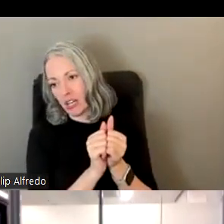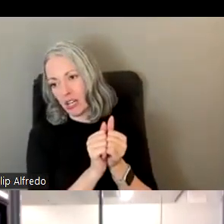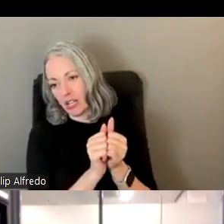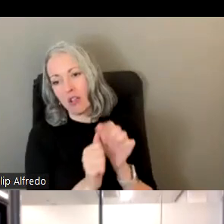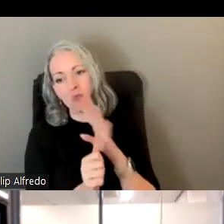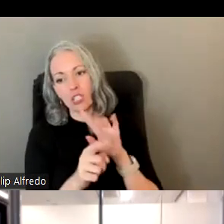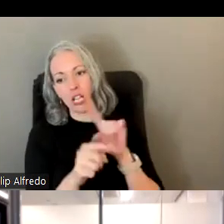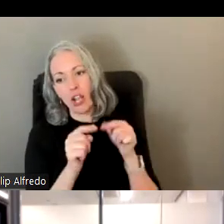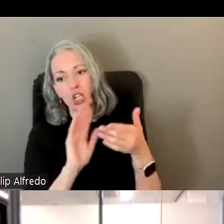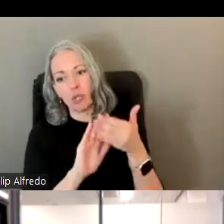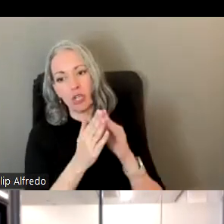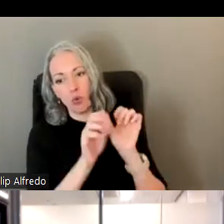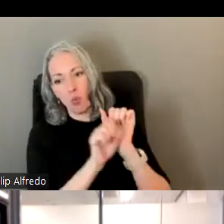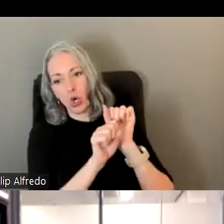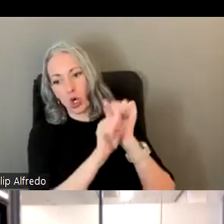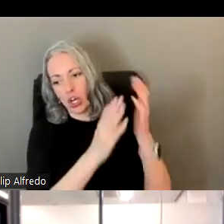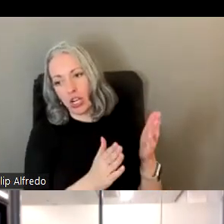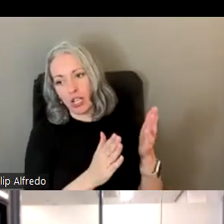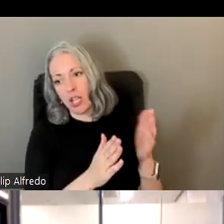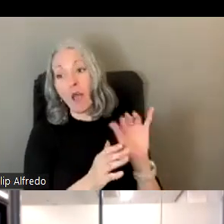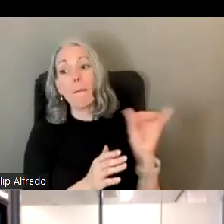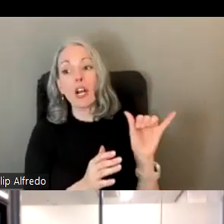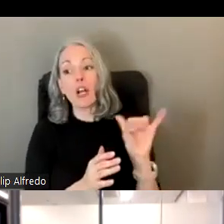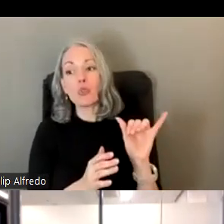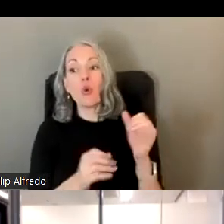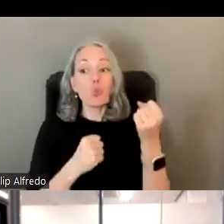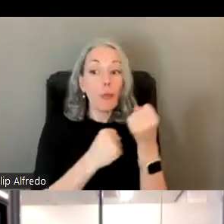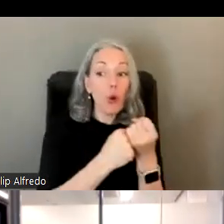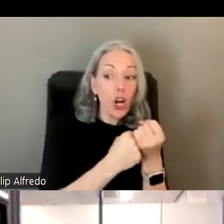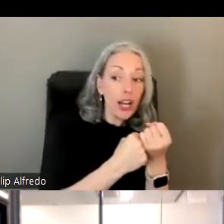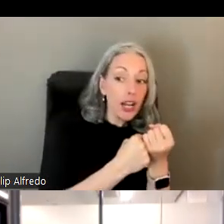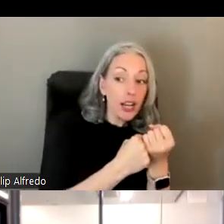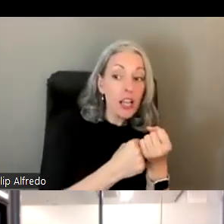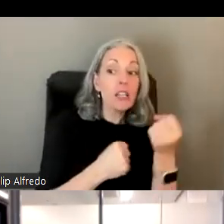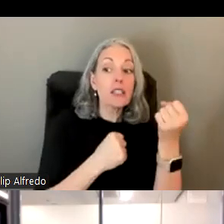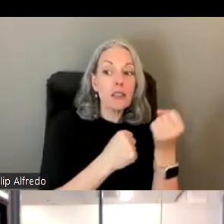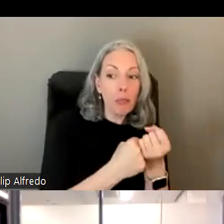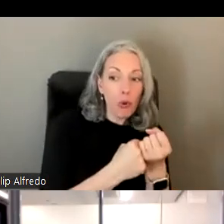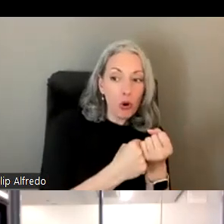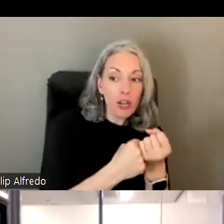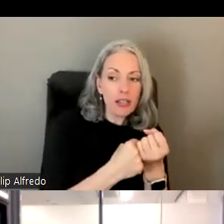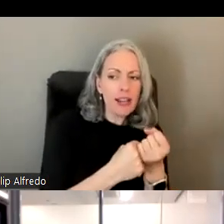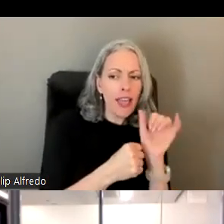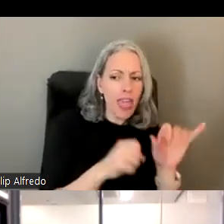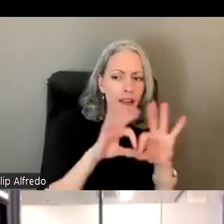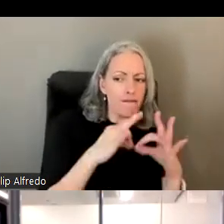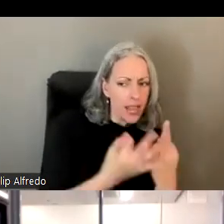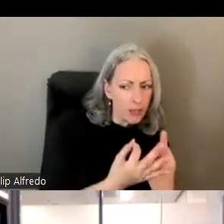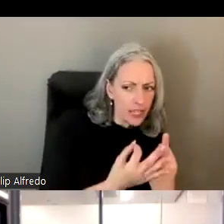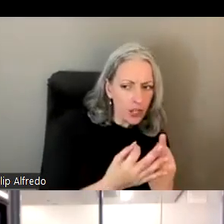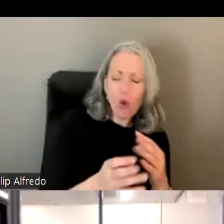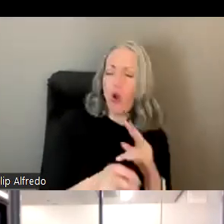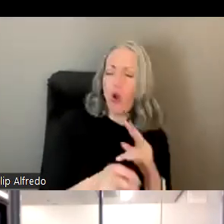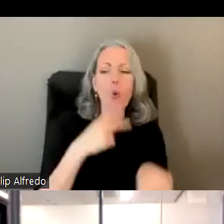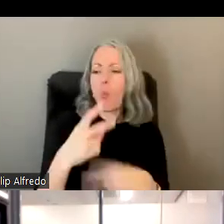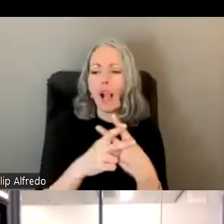about a community worker, Yeah. but then also a support. So the support, is that a family support or what kind of